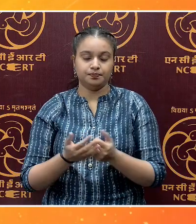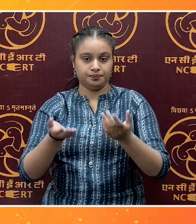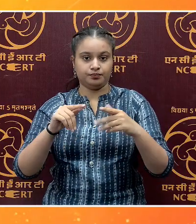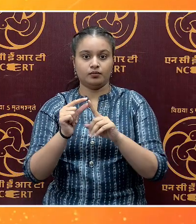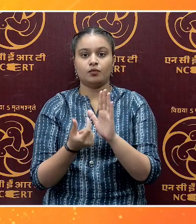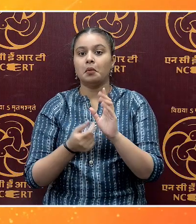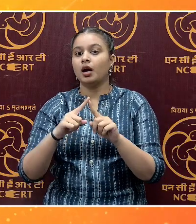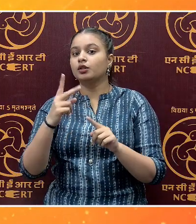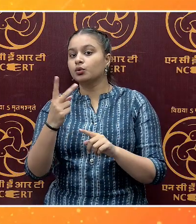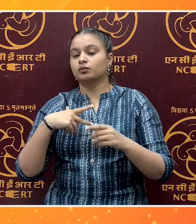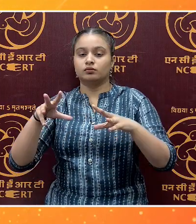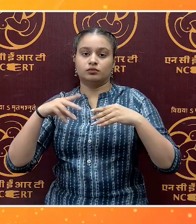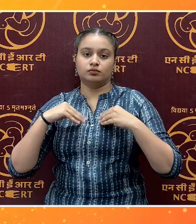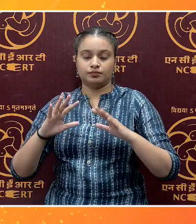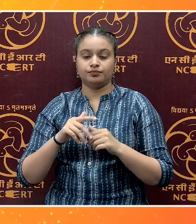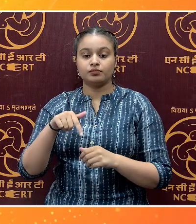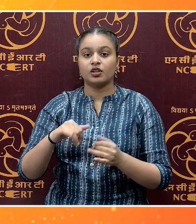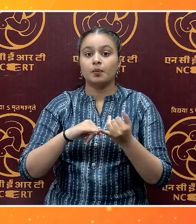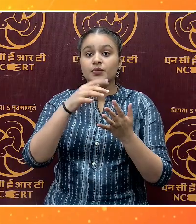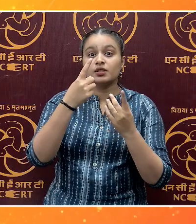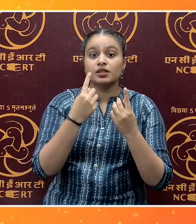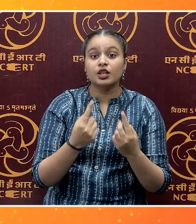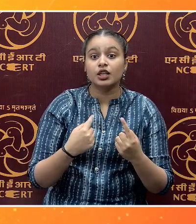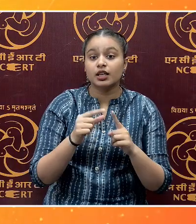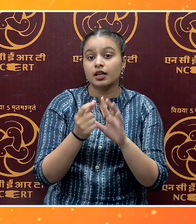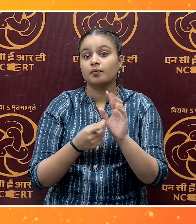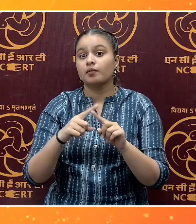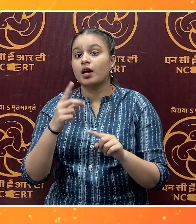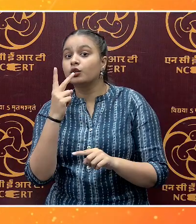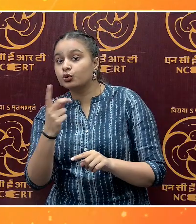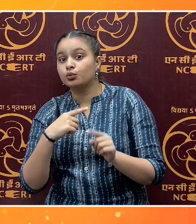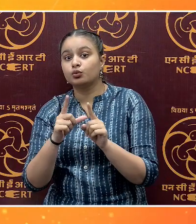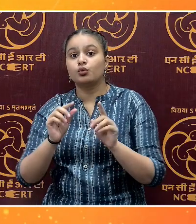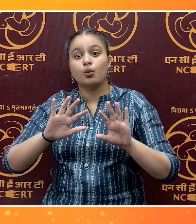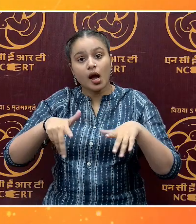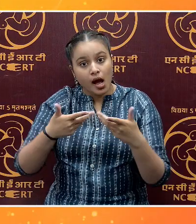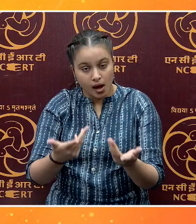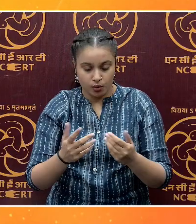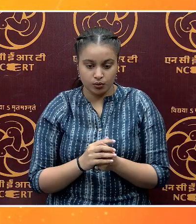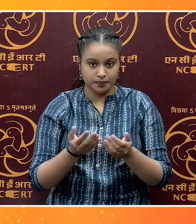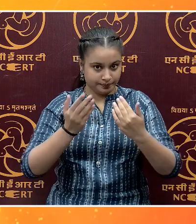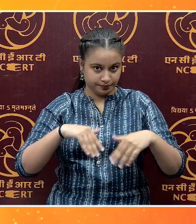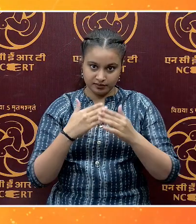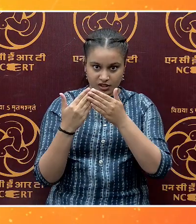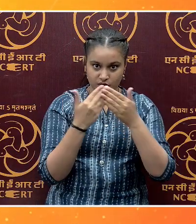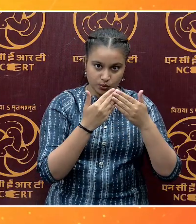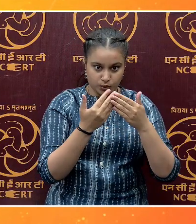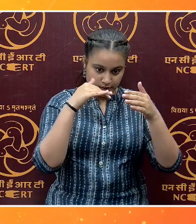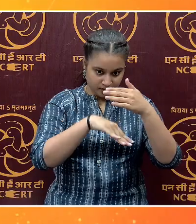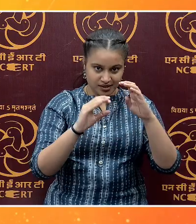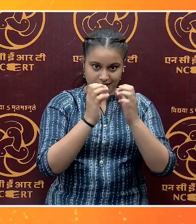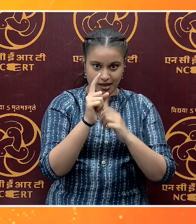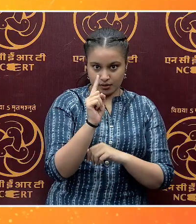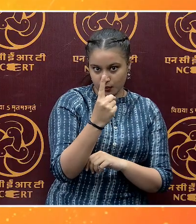accepted. Now I will show how to perform the screening part 2. I will move over to the school. In the school I can see the class 1 has been assigned to